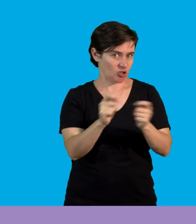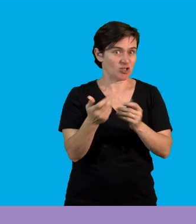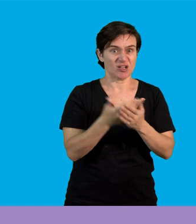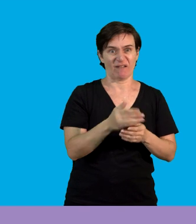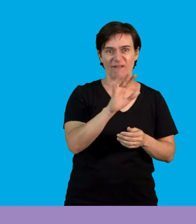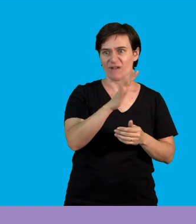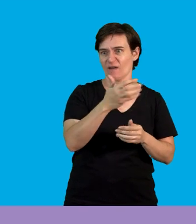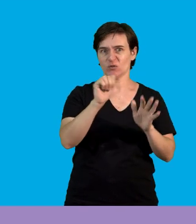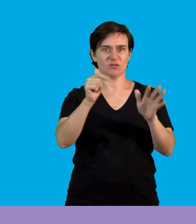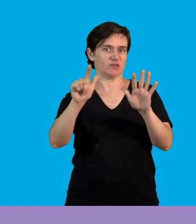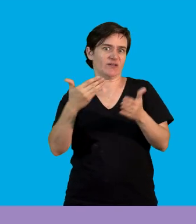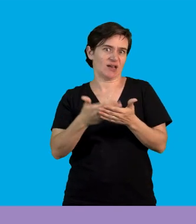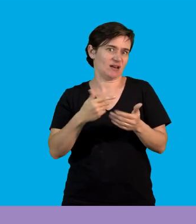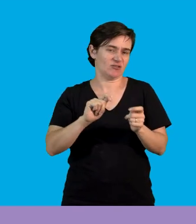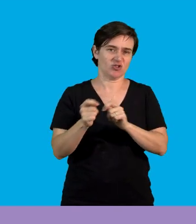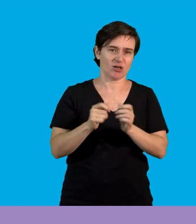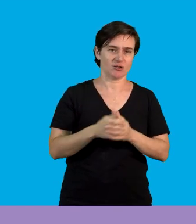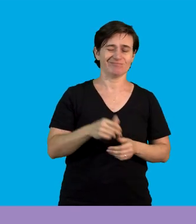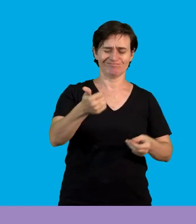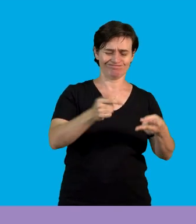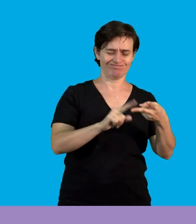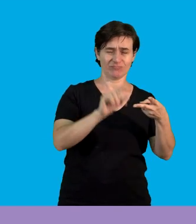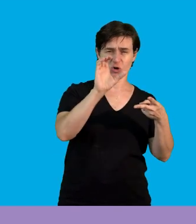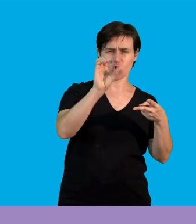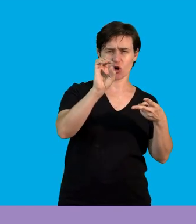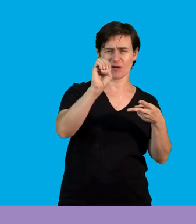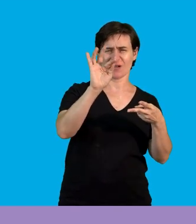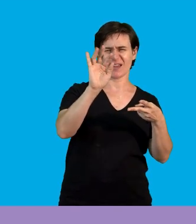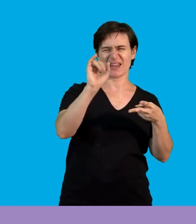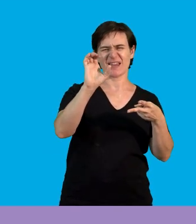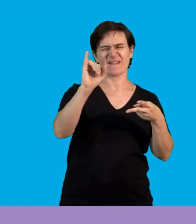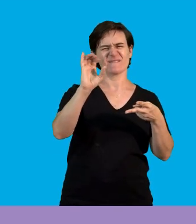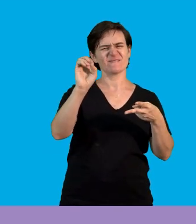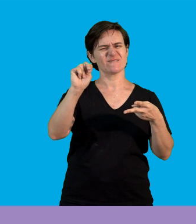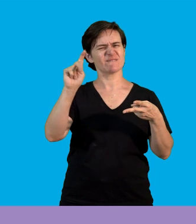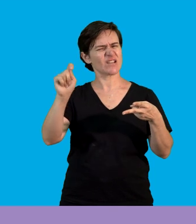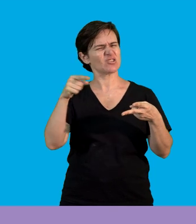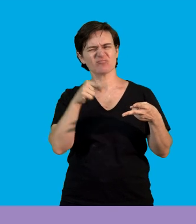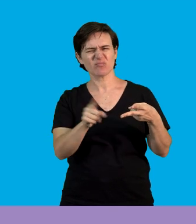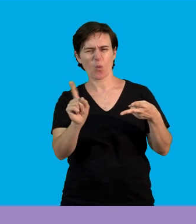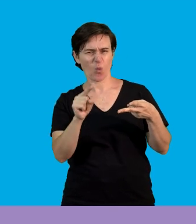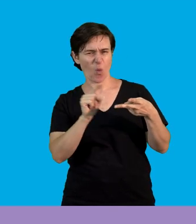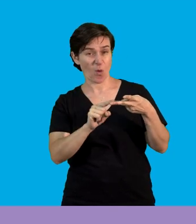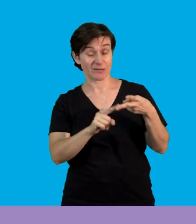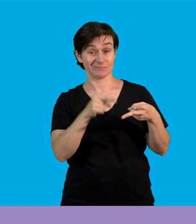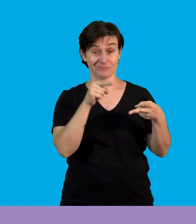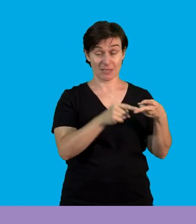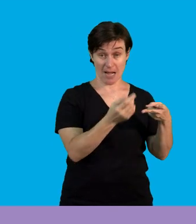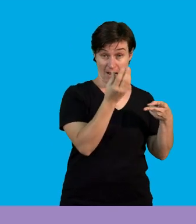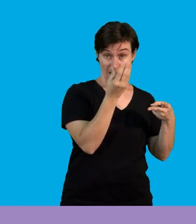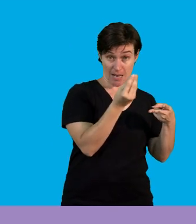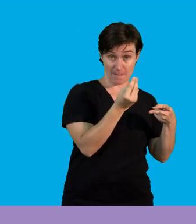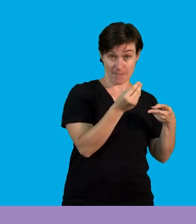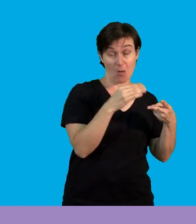changes. The next word is coefficient, and it means